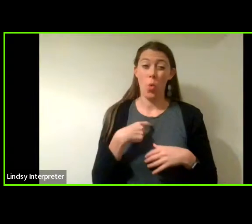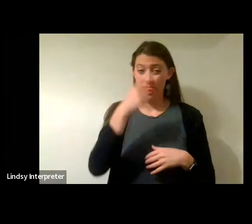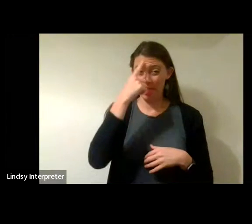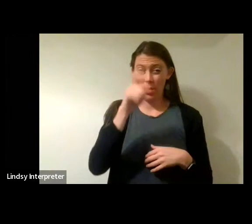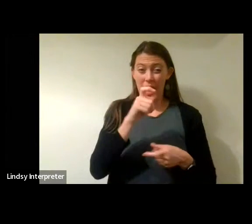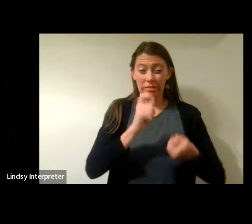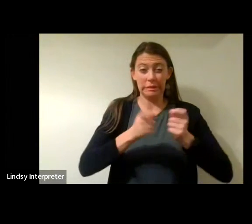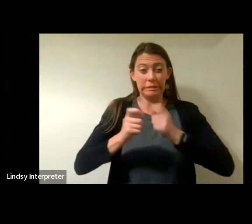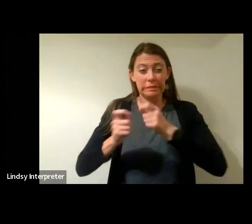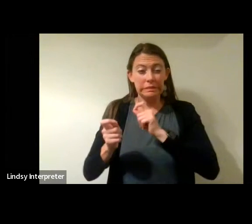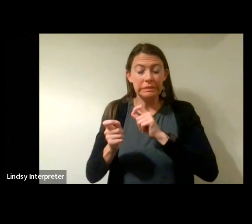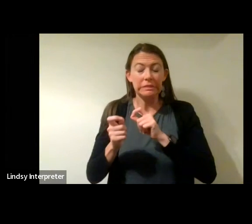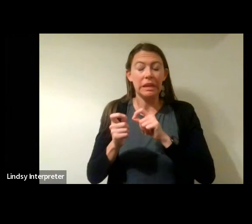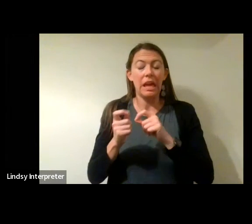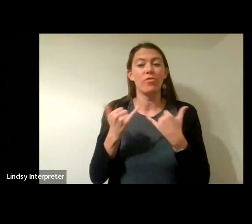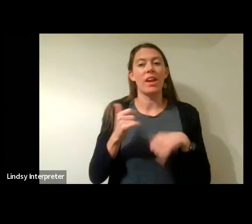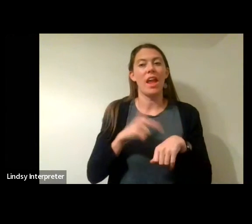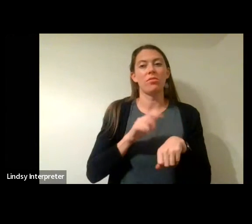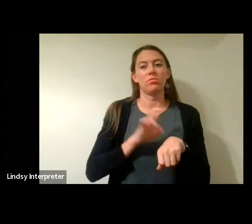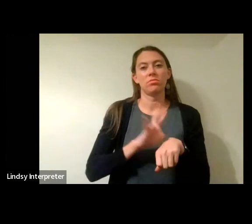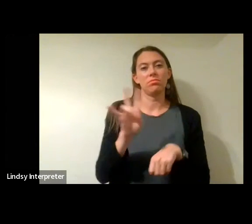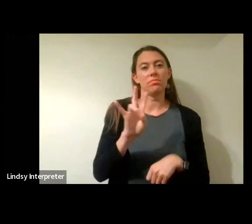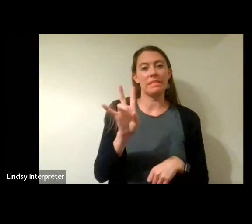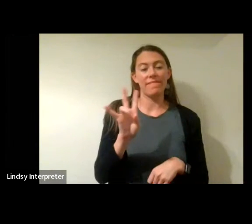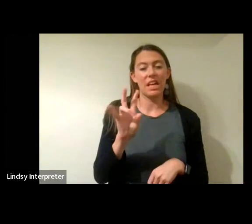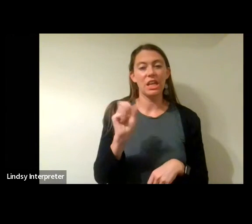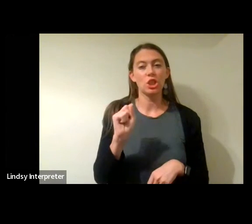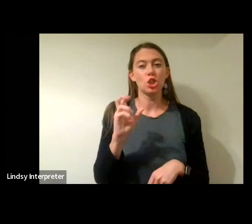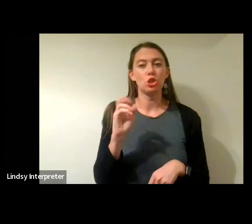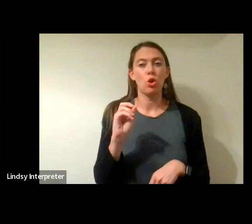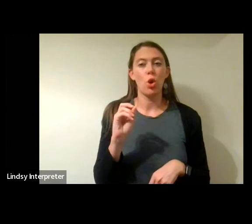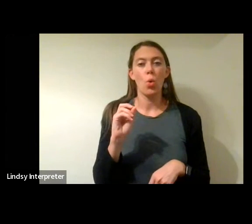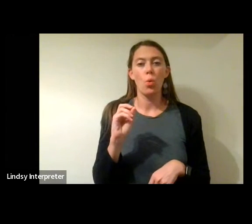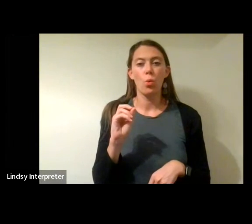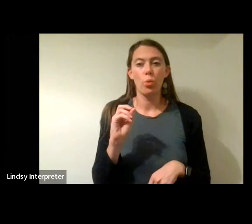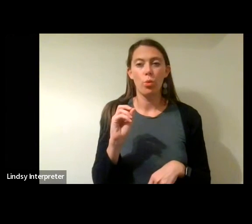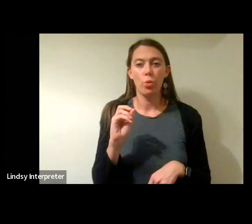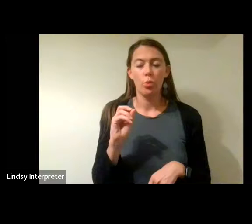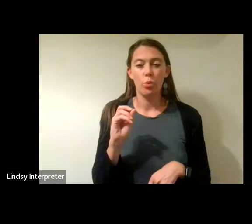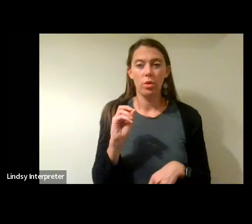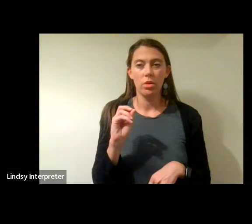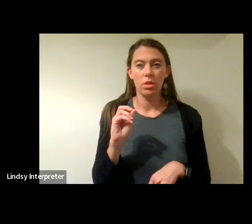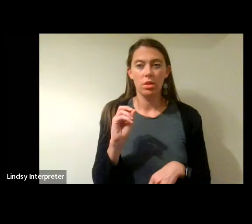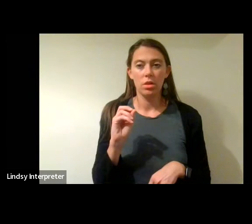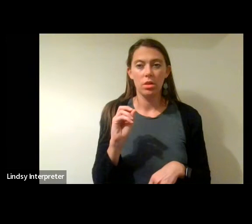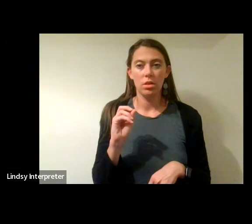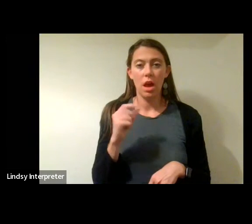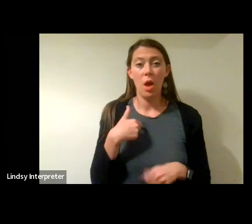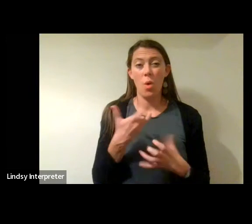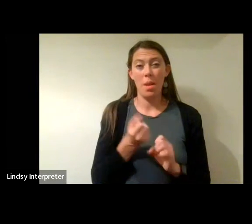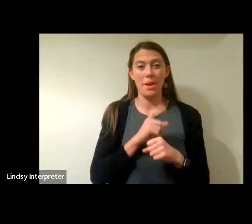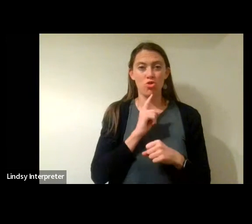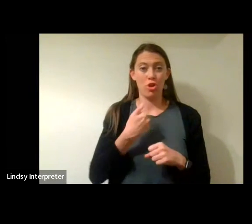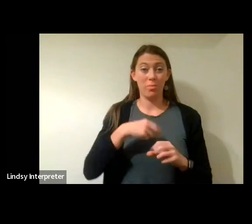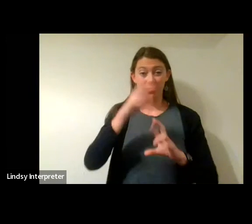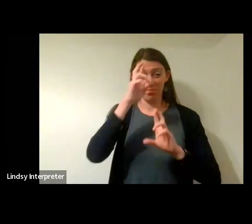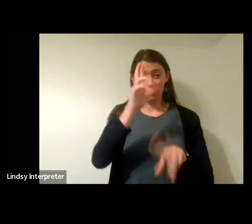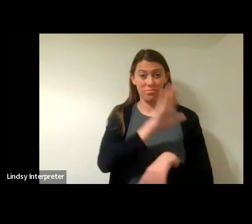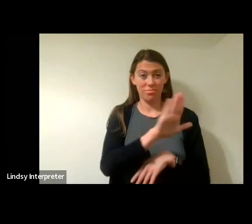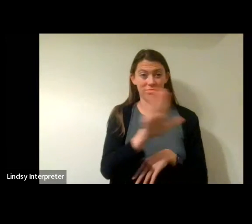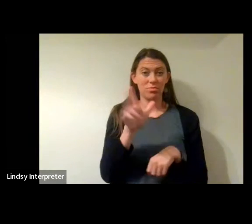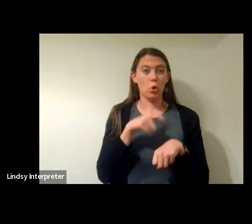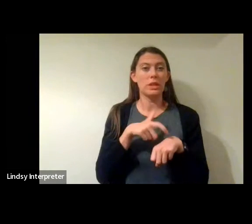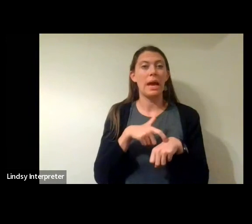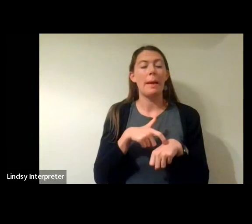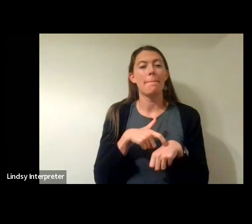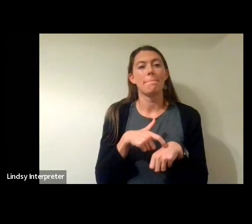7 o'clock, and I just want to make sure that I'm respecting everyone's time. And so what I'm gonna